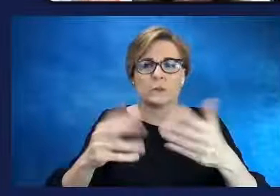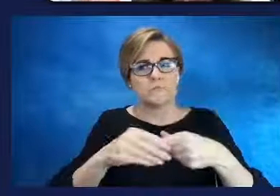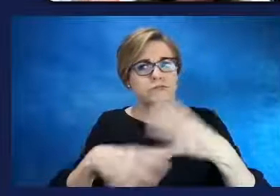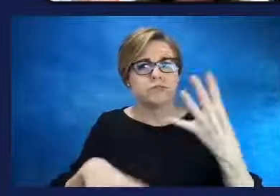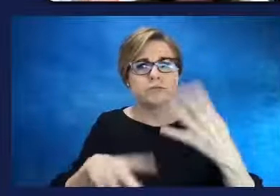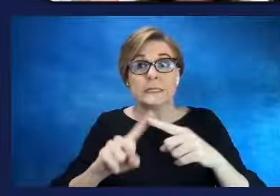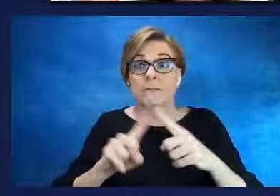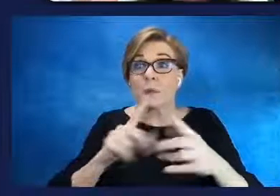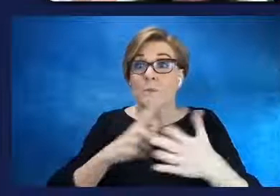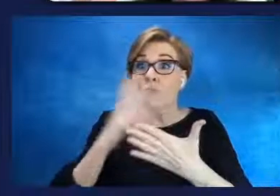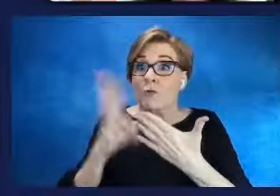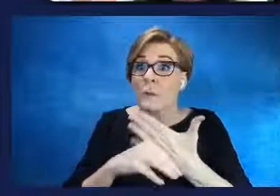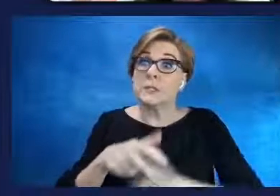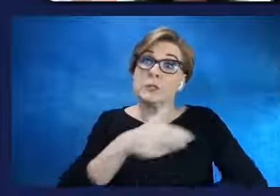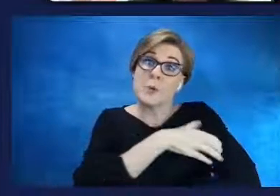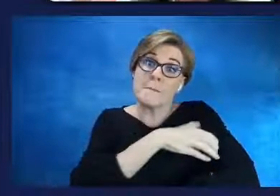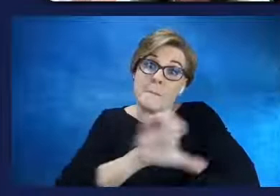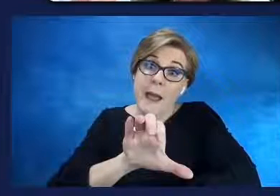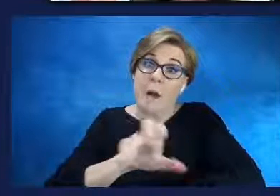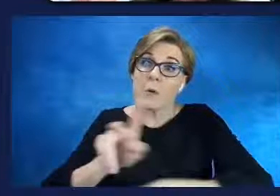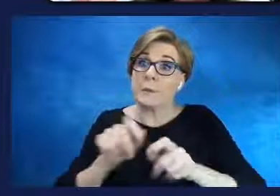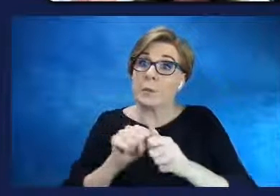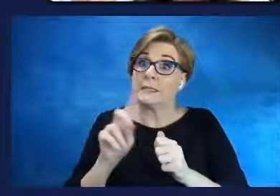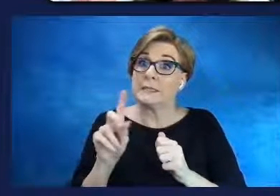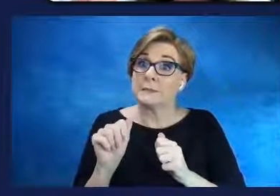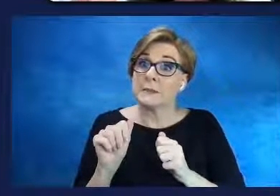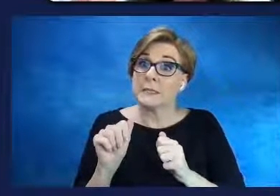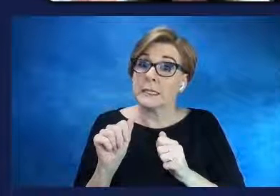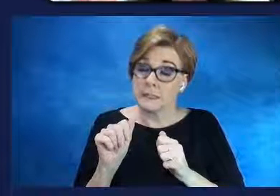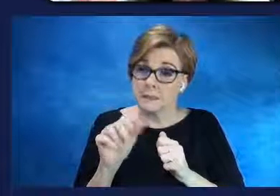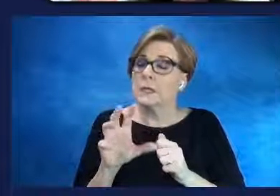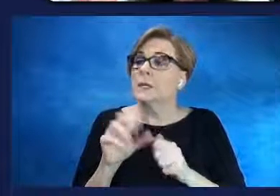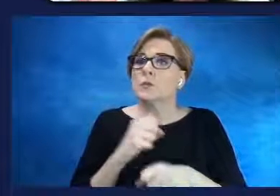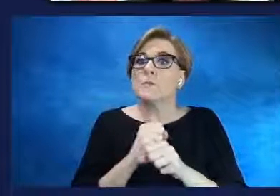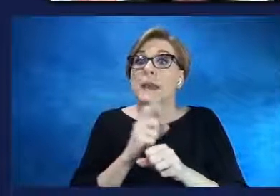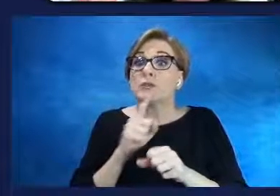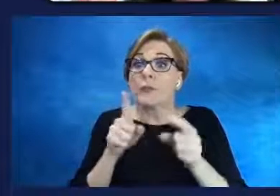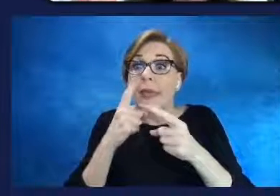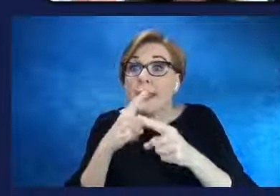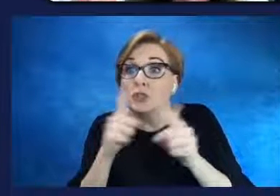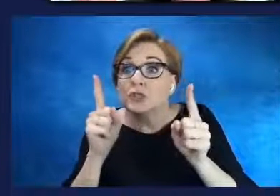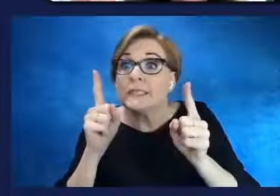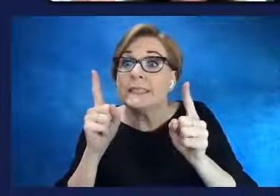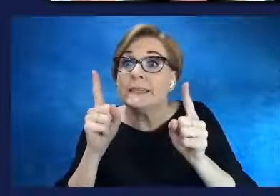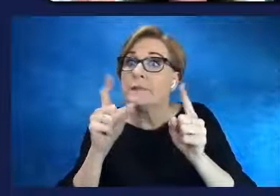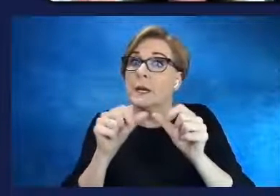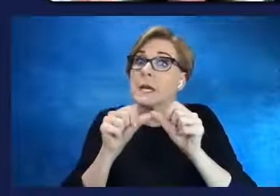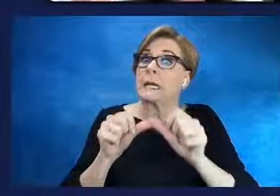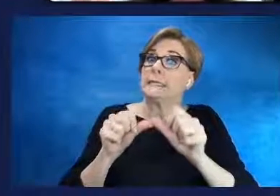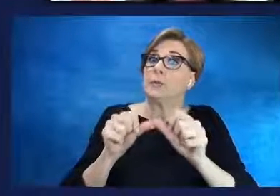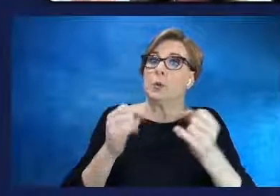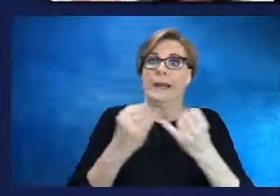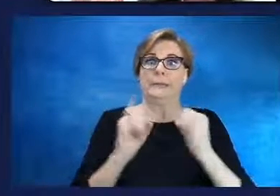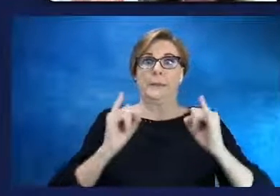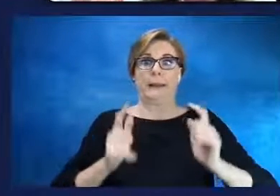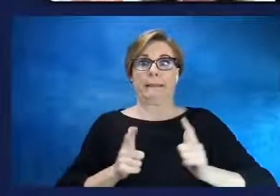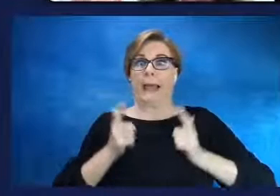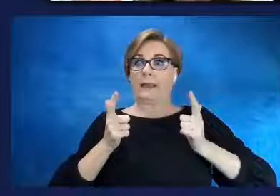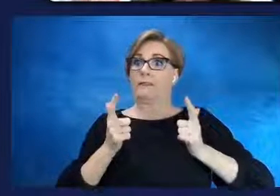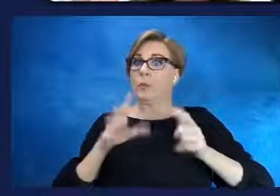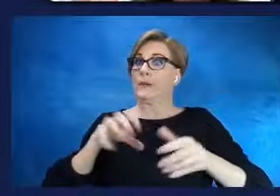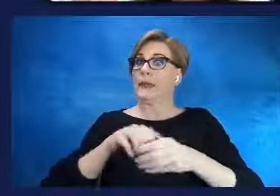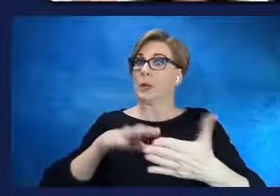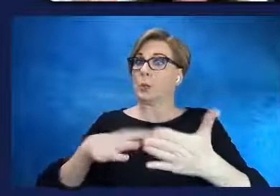to empower people with disabilities so they may achieve or continue independent lifestyles within the community. They have more